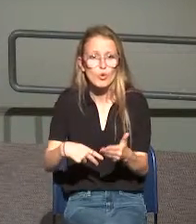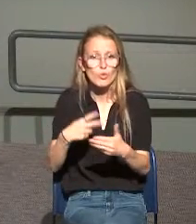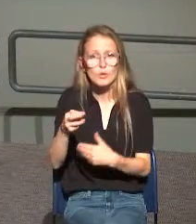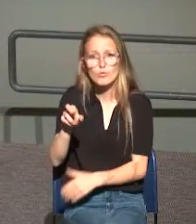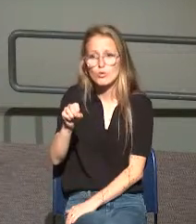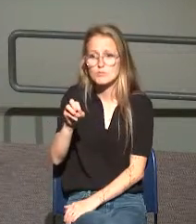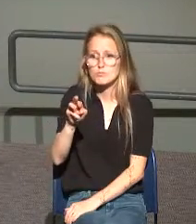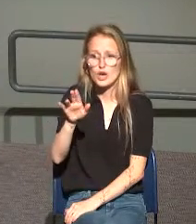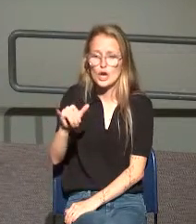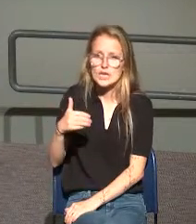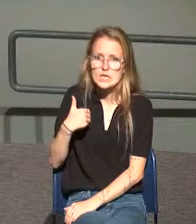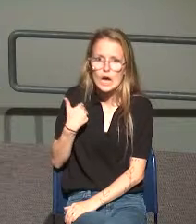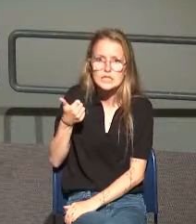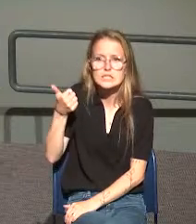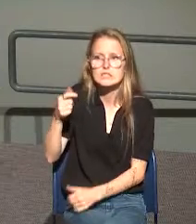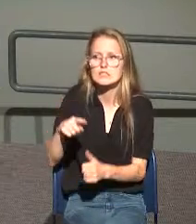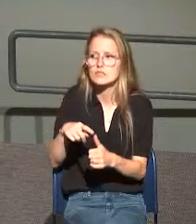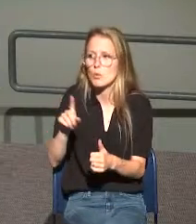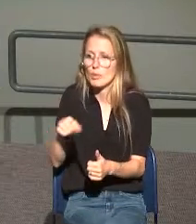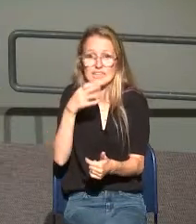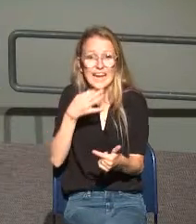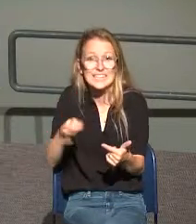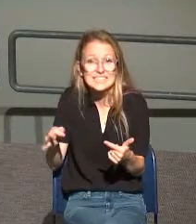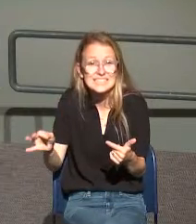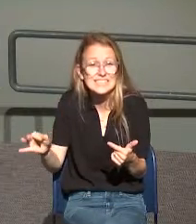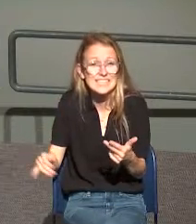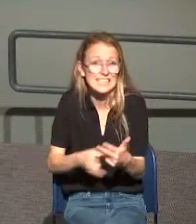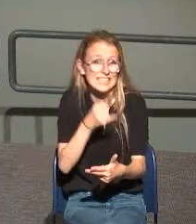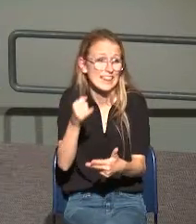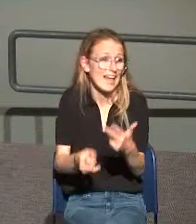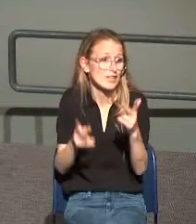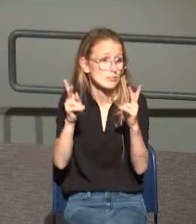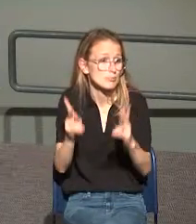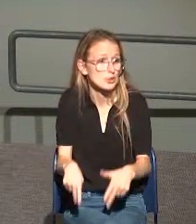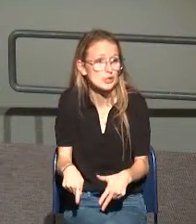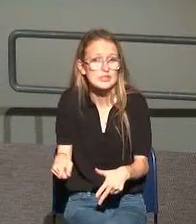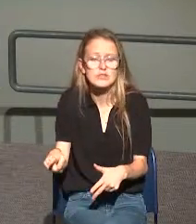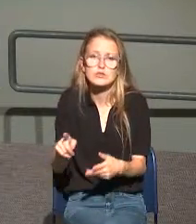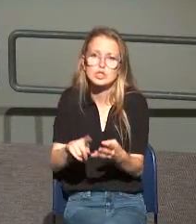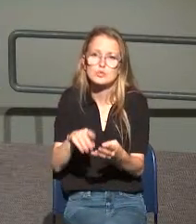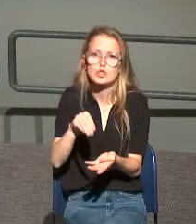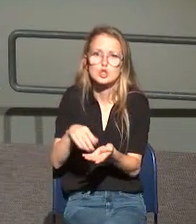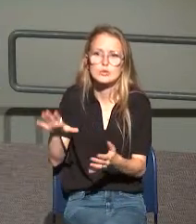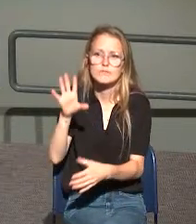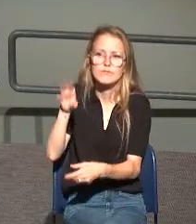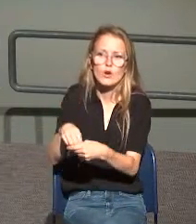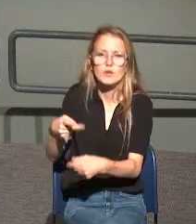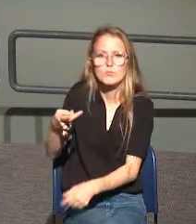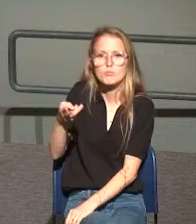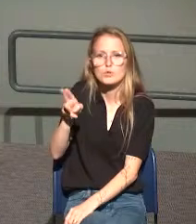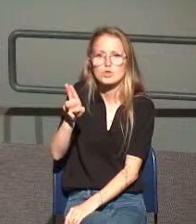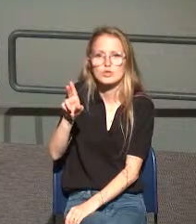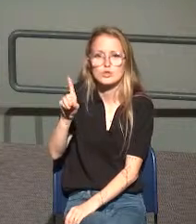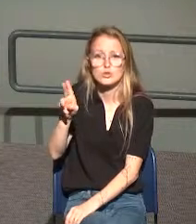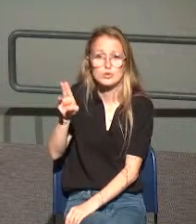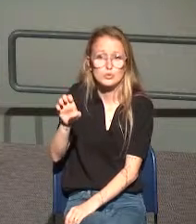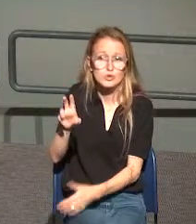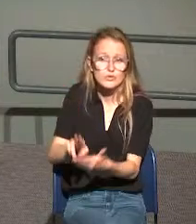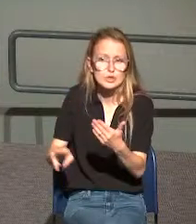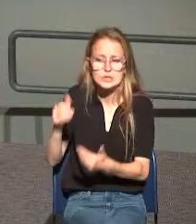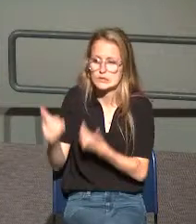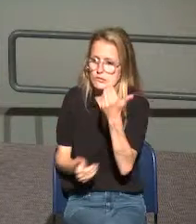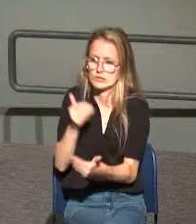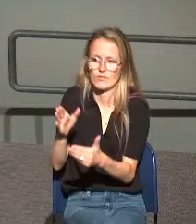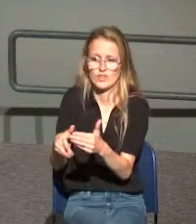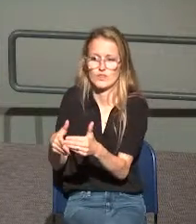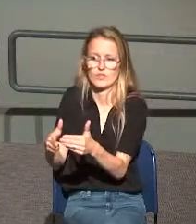She was the youngest. She was 19 years old when she signed on. She was a student at Purdue University, scrambled to get through her classes